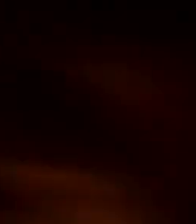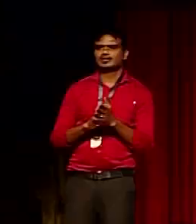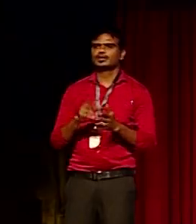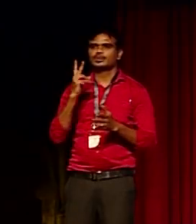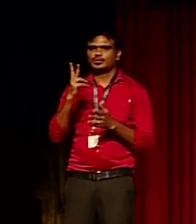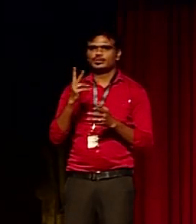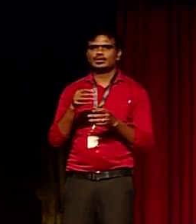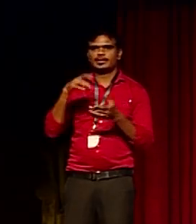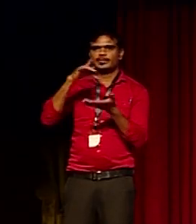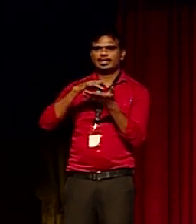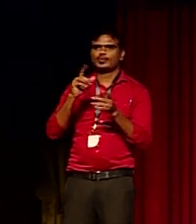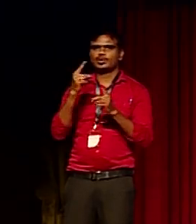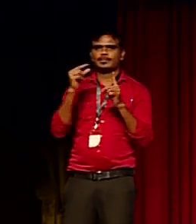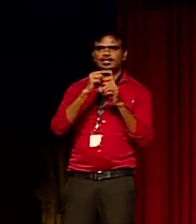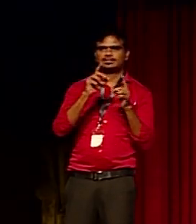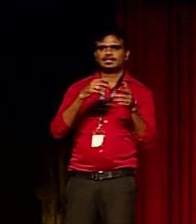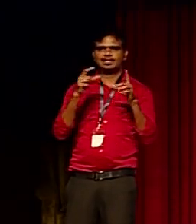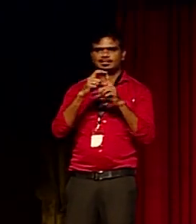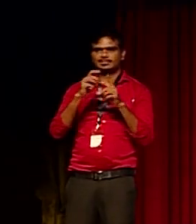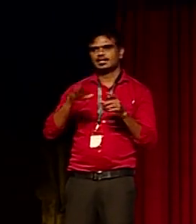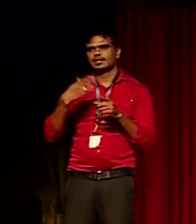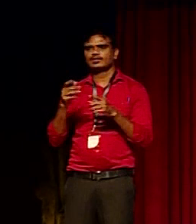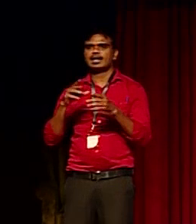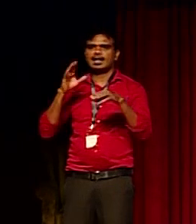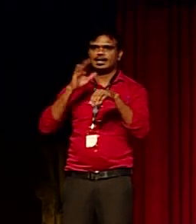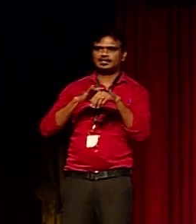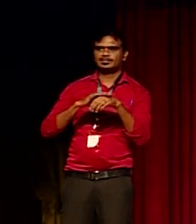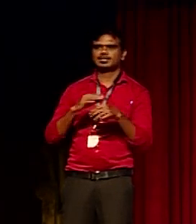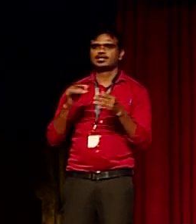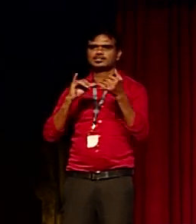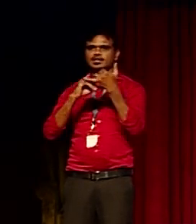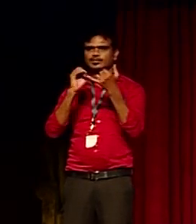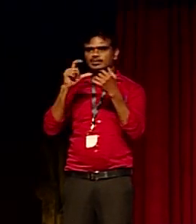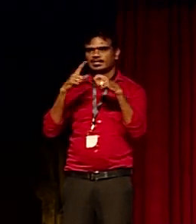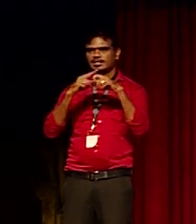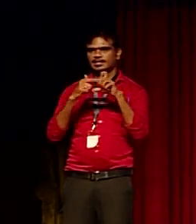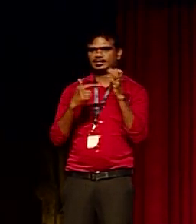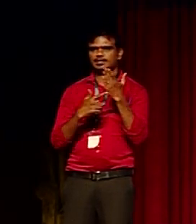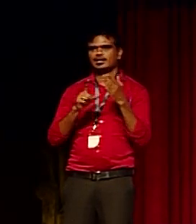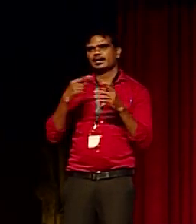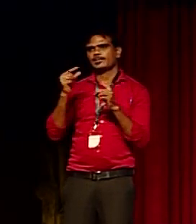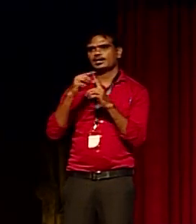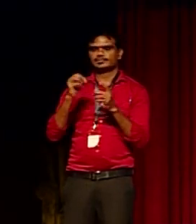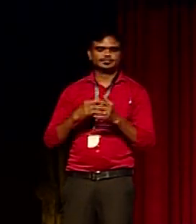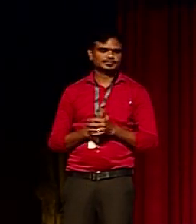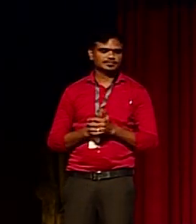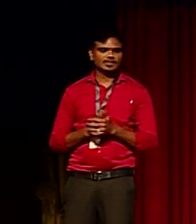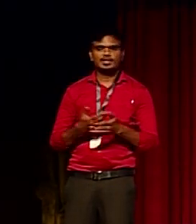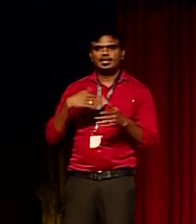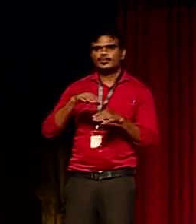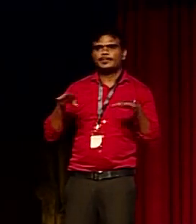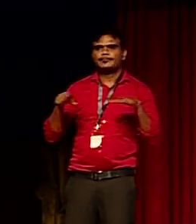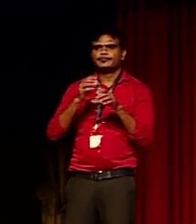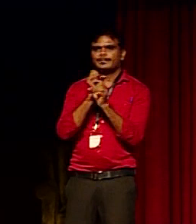two threaded portions, one proximal and distal, for attachment to the socket and the pylon. It was made